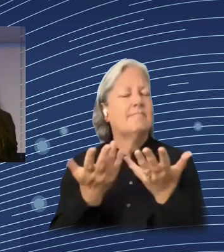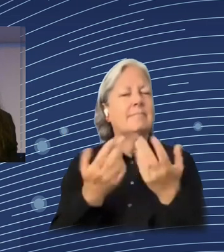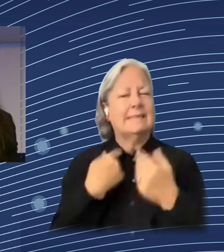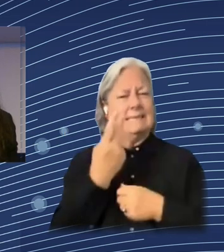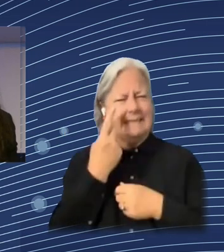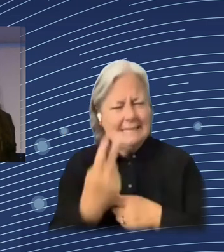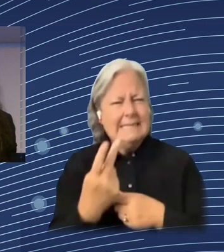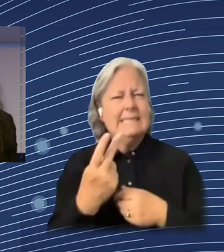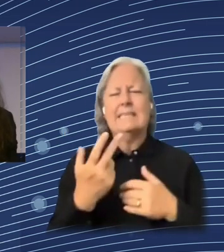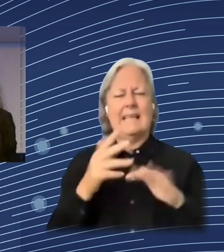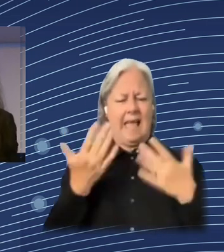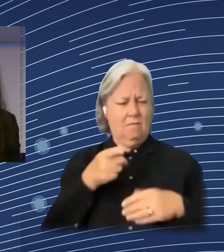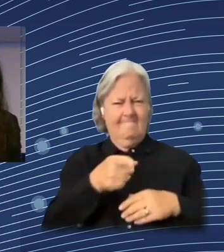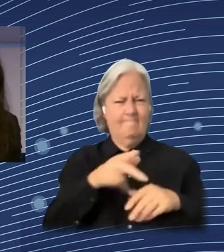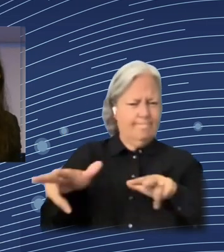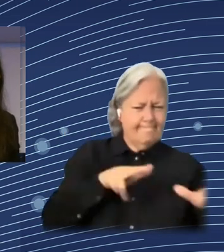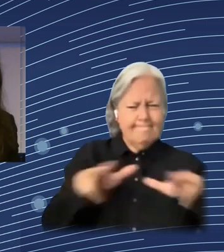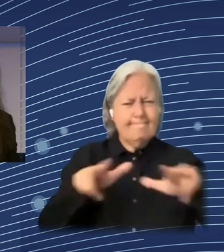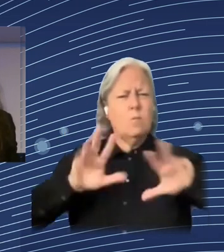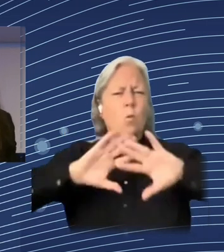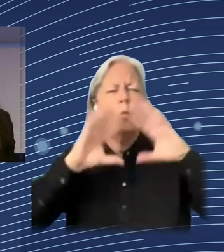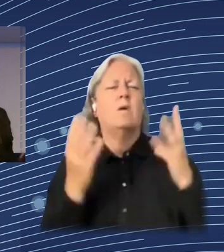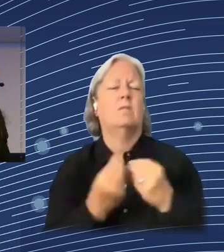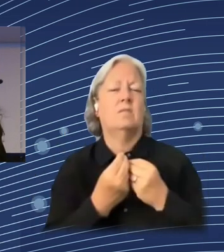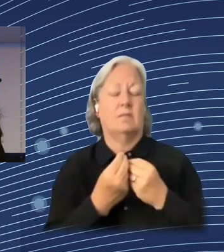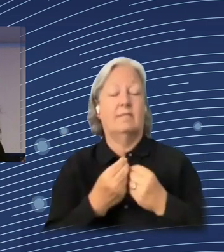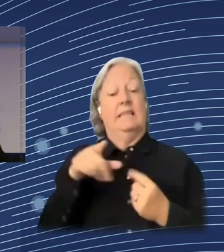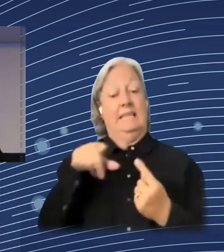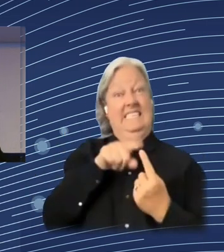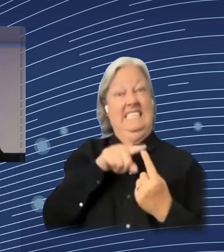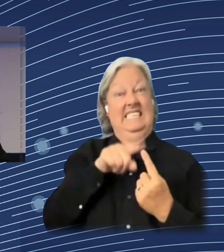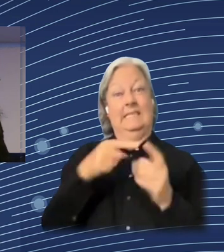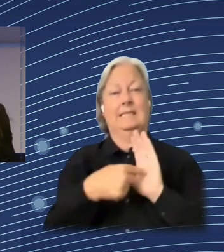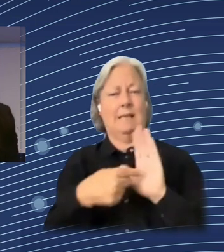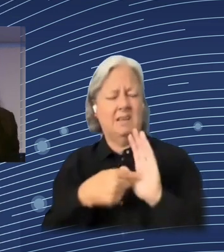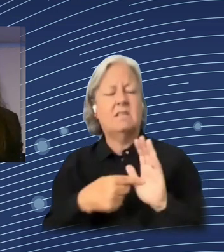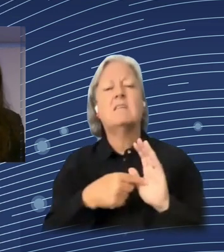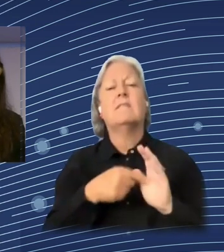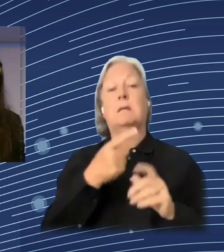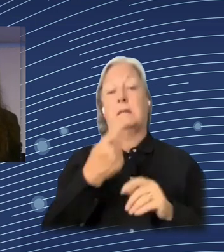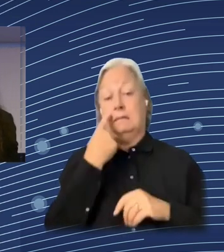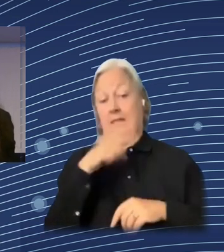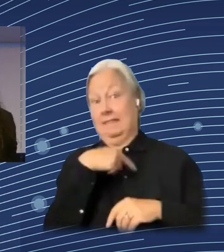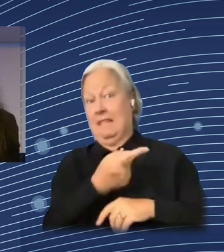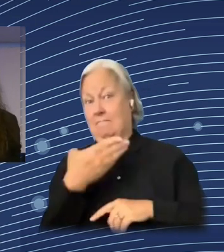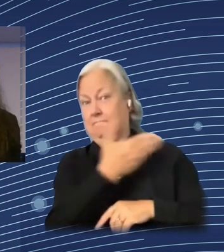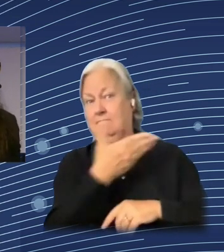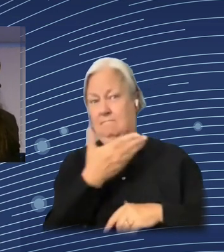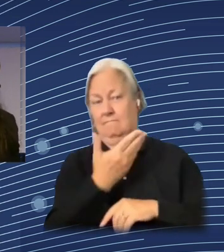operating. So one of them, and that's why we created, if you want to go to the next slide, the